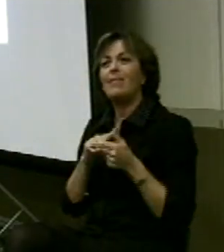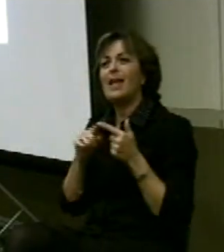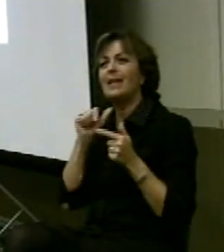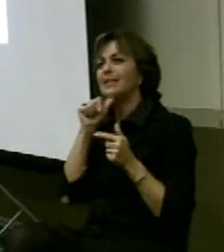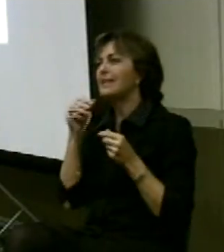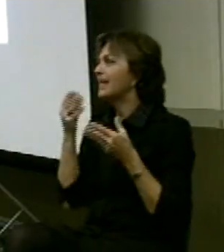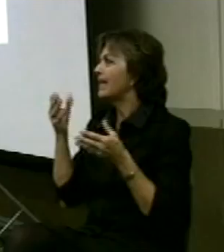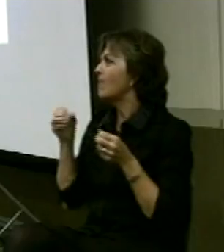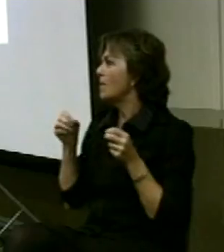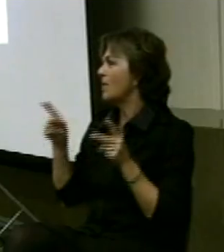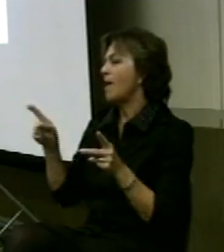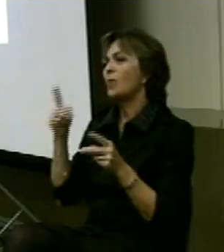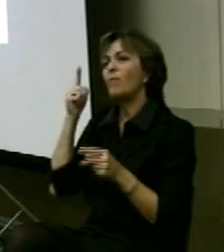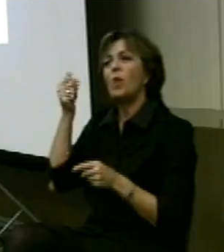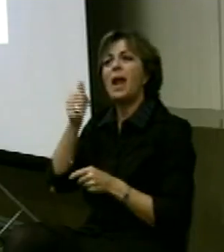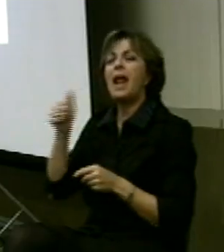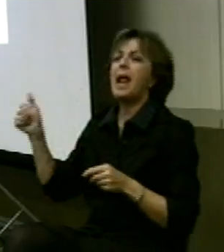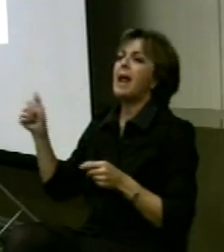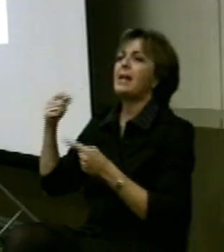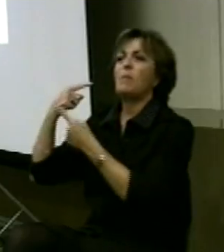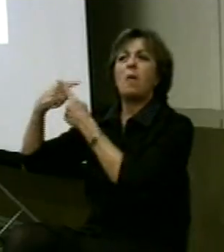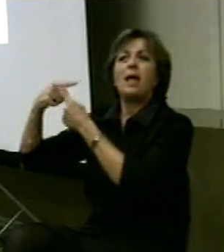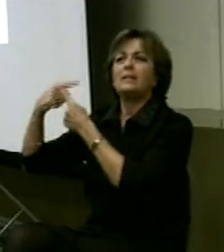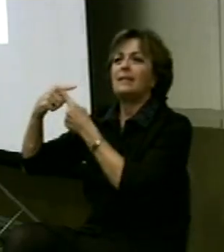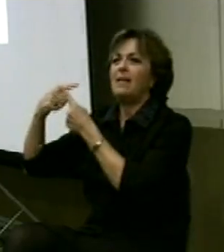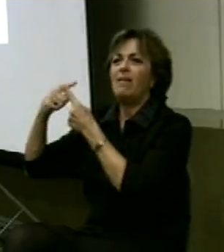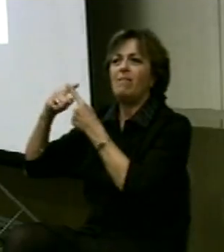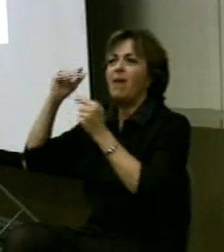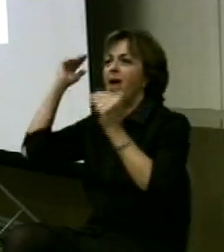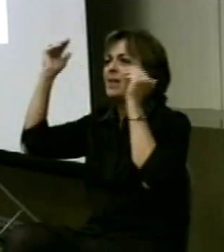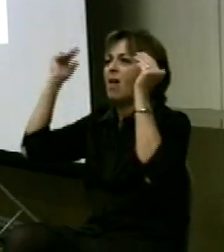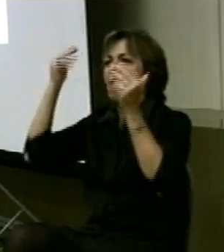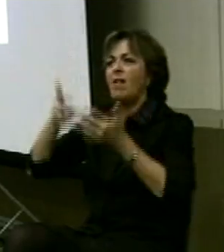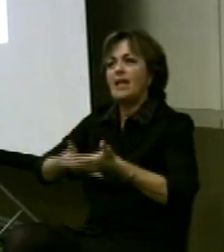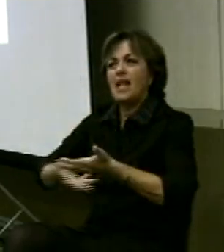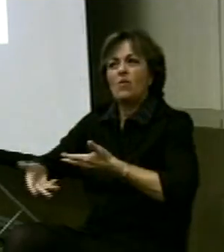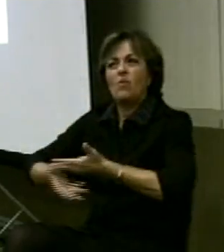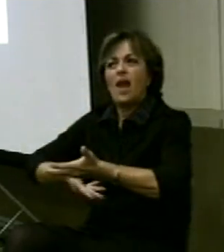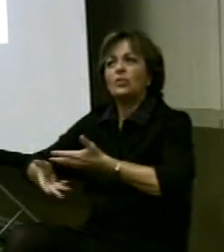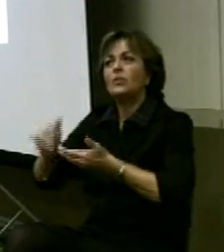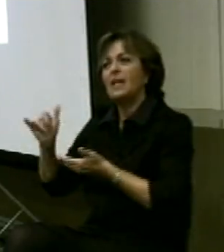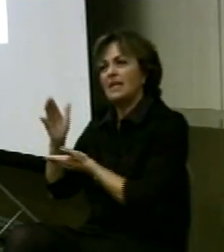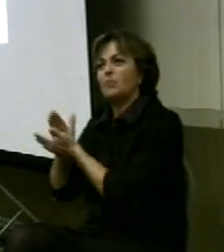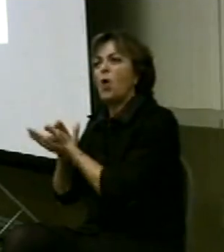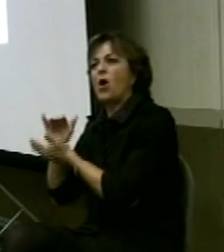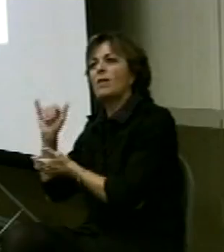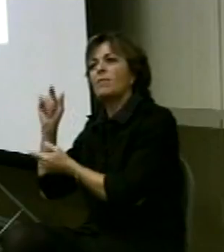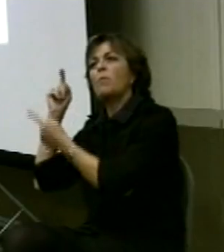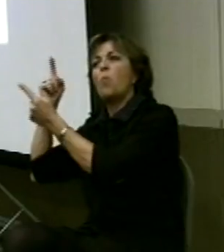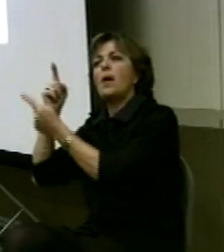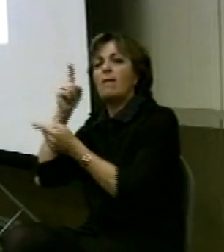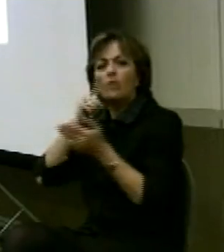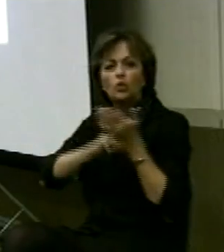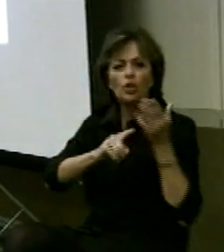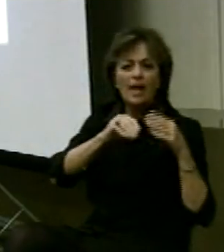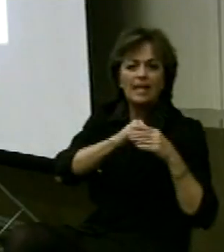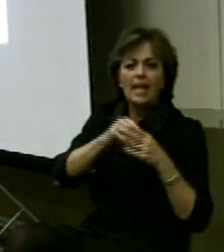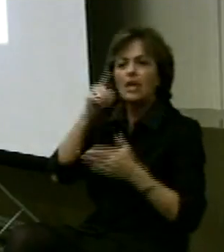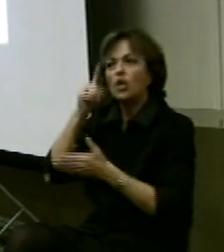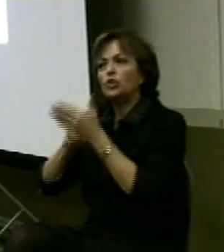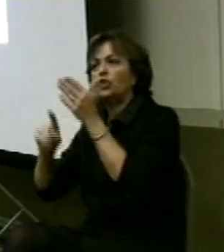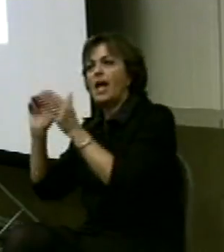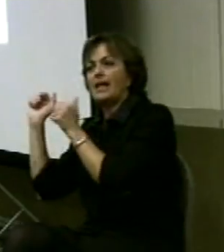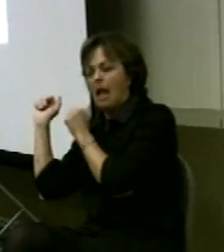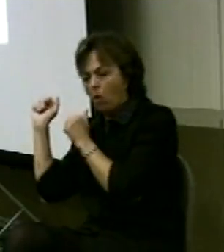give them an opportunity for any kind of positive adult interaction, which is part of the point of a check-in, check-out system.